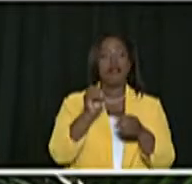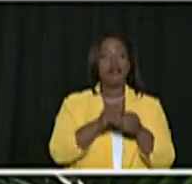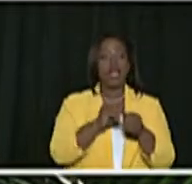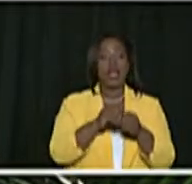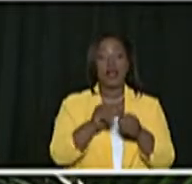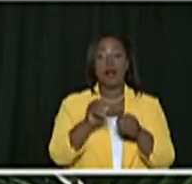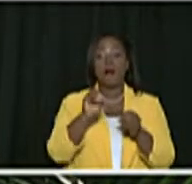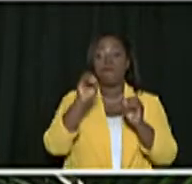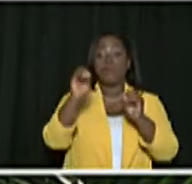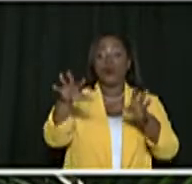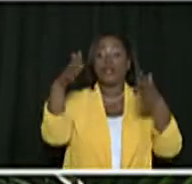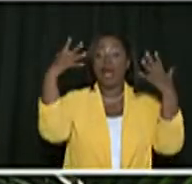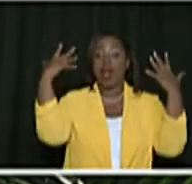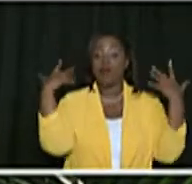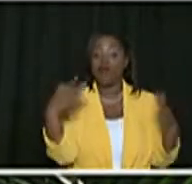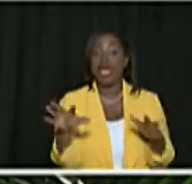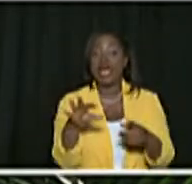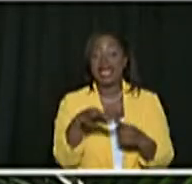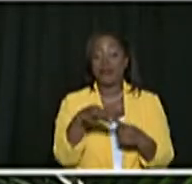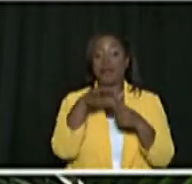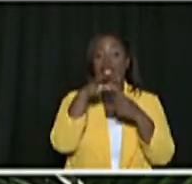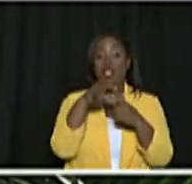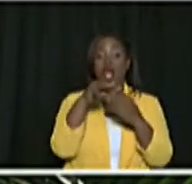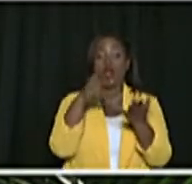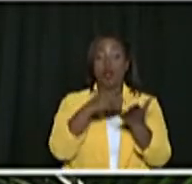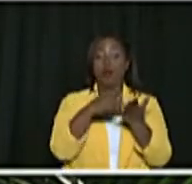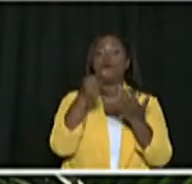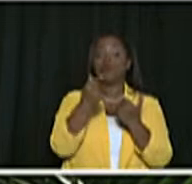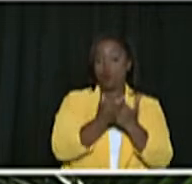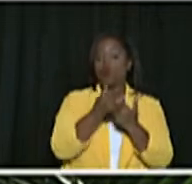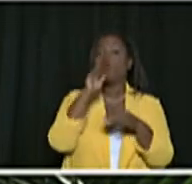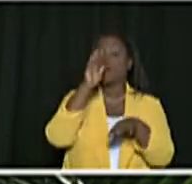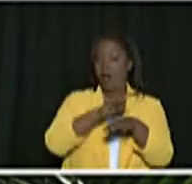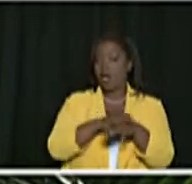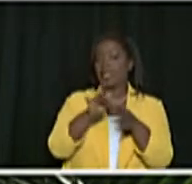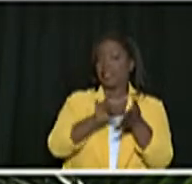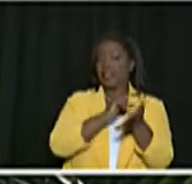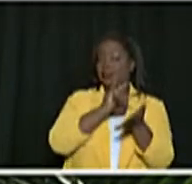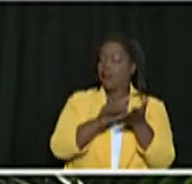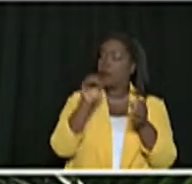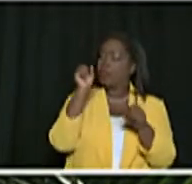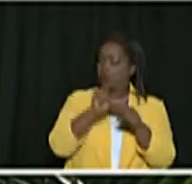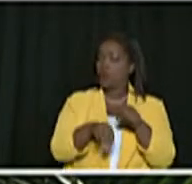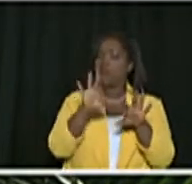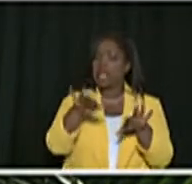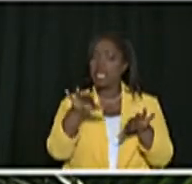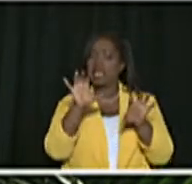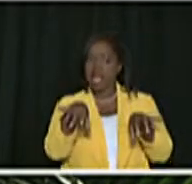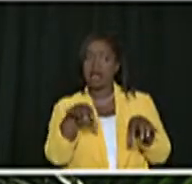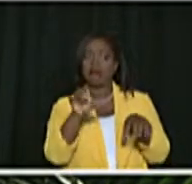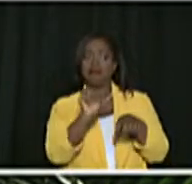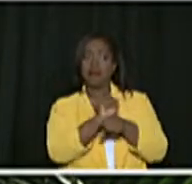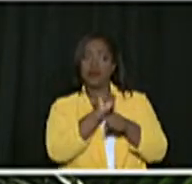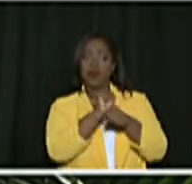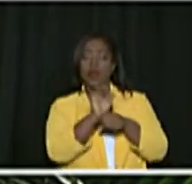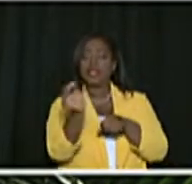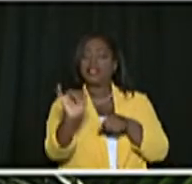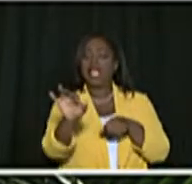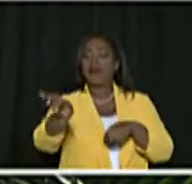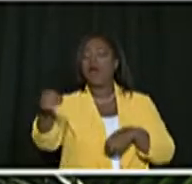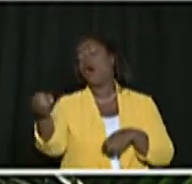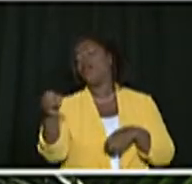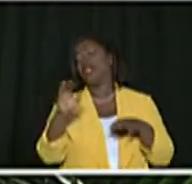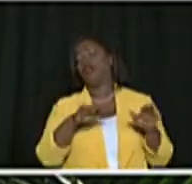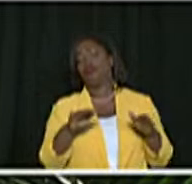apps on those tablets so that they can function as any other child would. So these are some of the plans and programs that we have